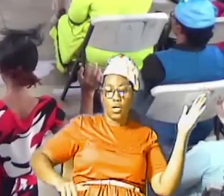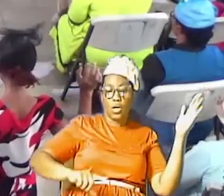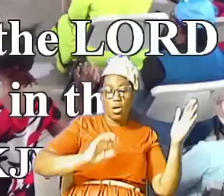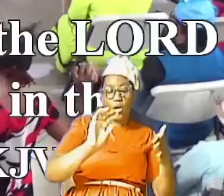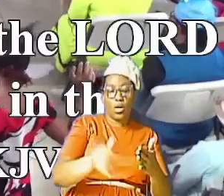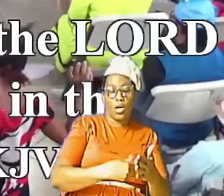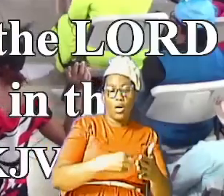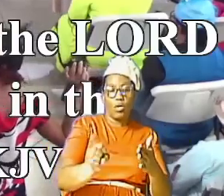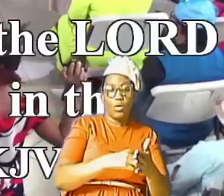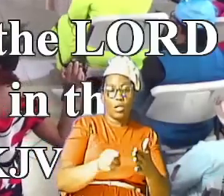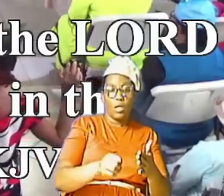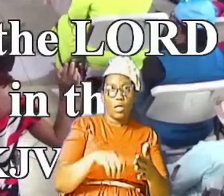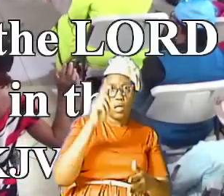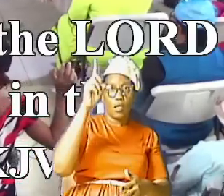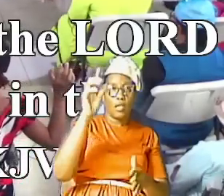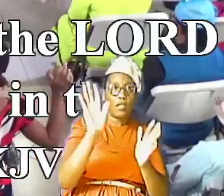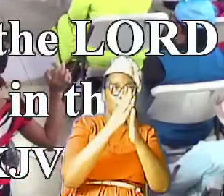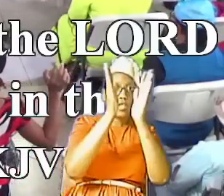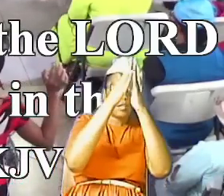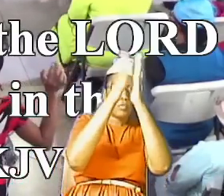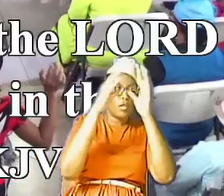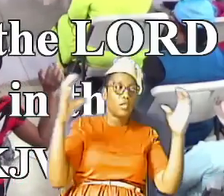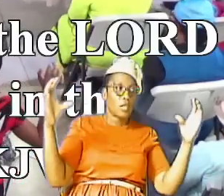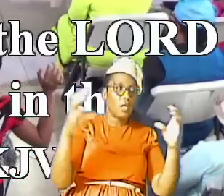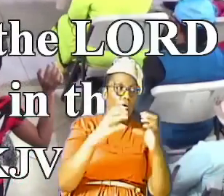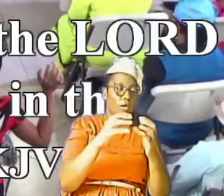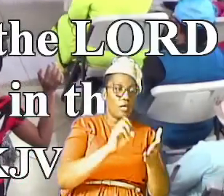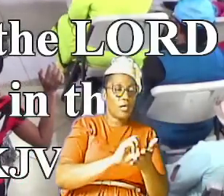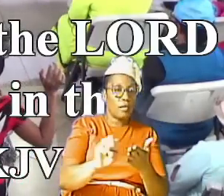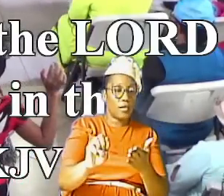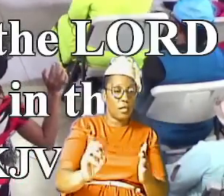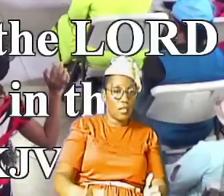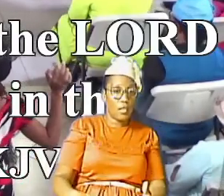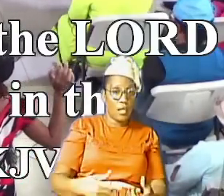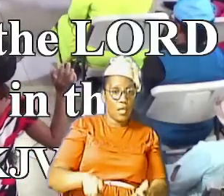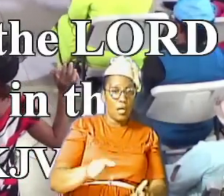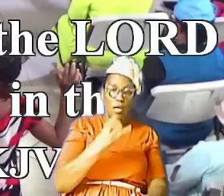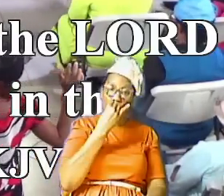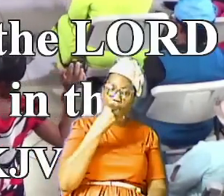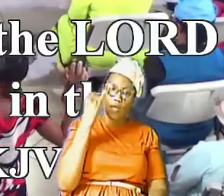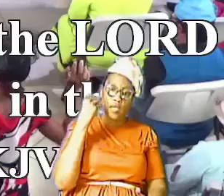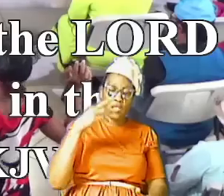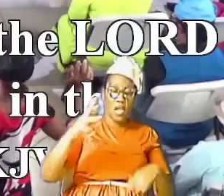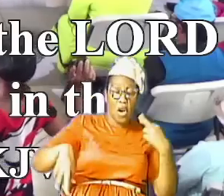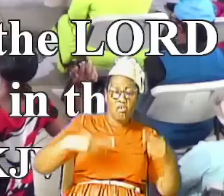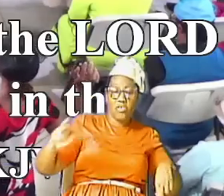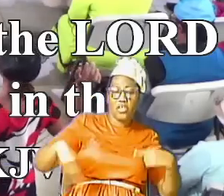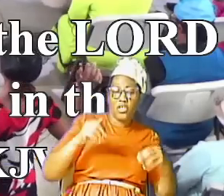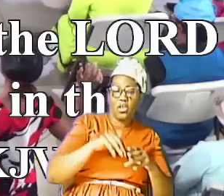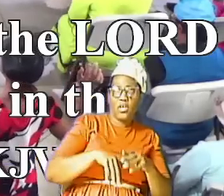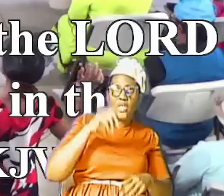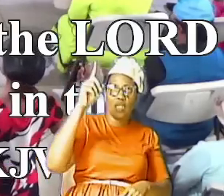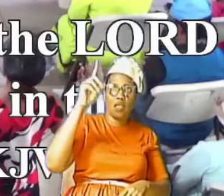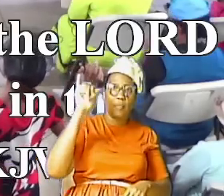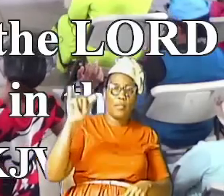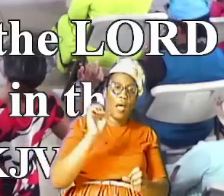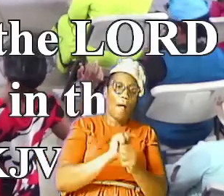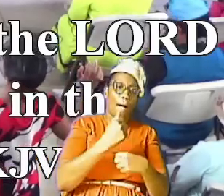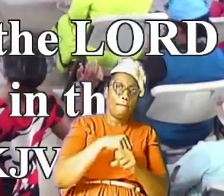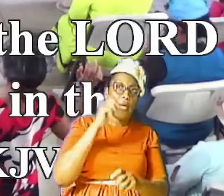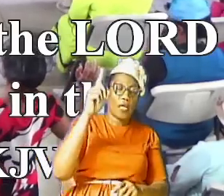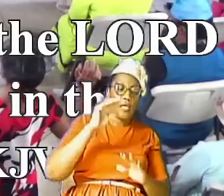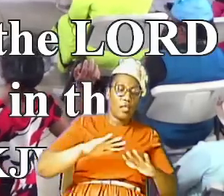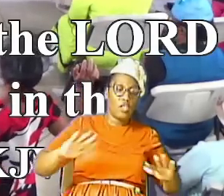song, and his praise in the congregation of saints. Let Israel rejoice in him that made him. Let the children